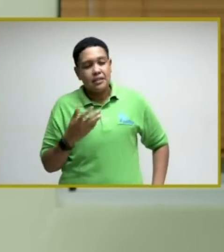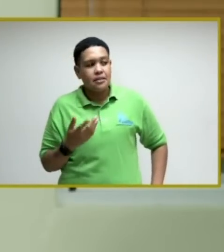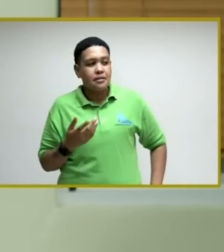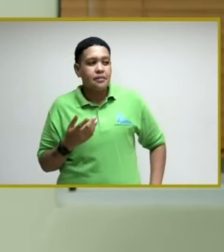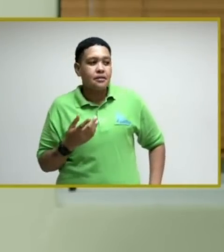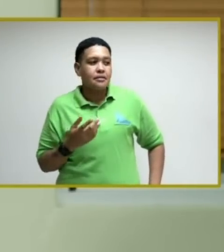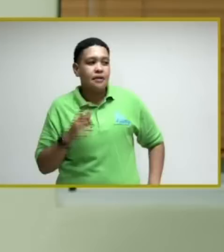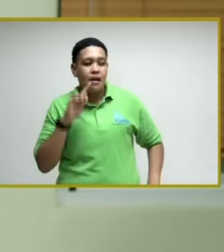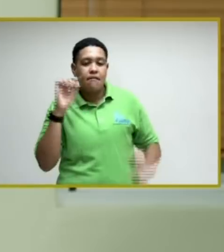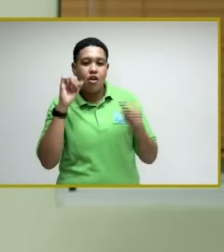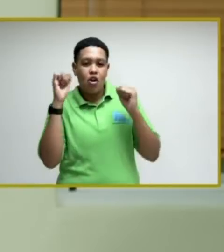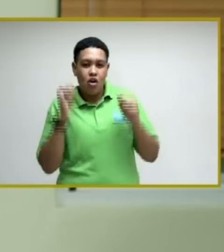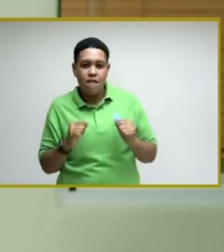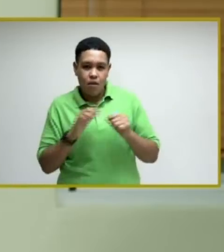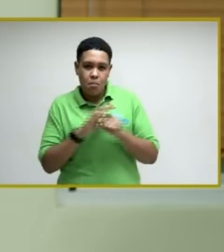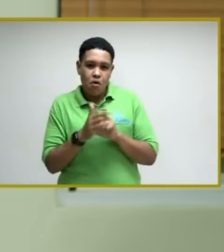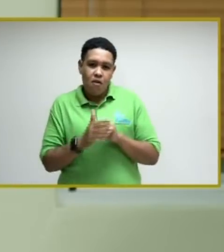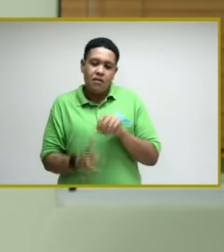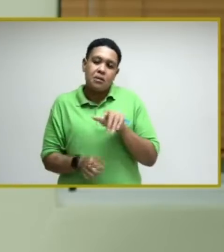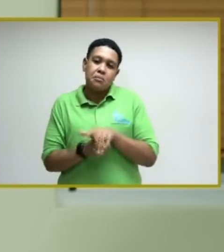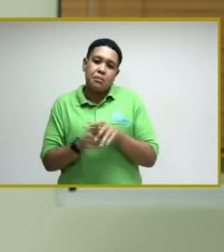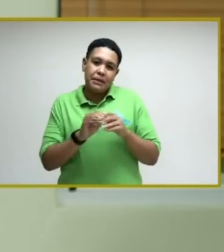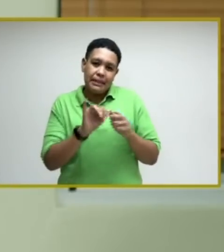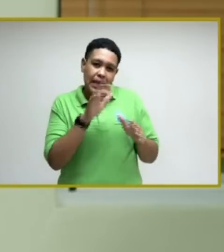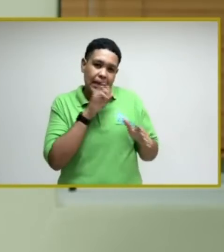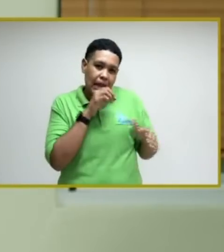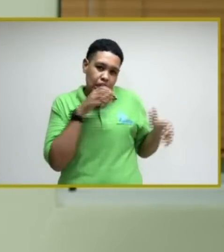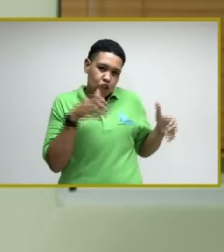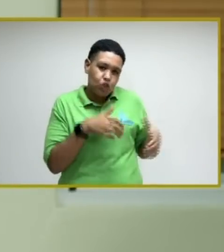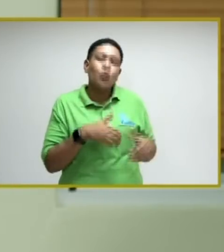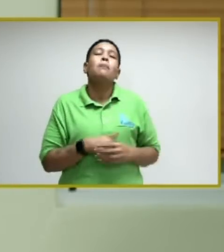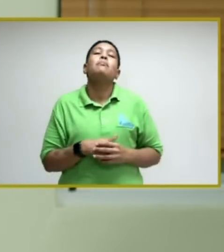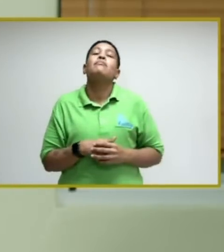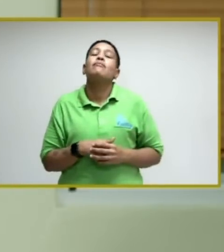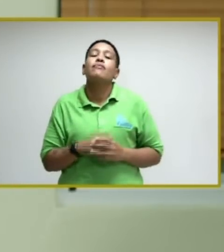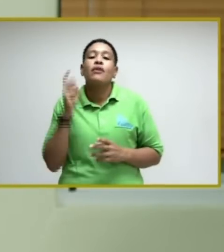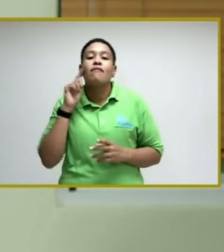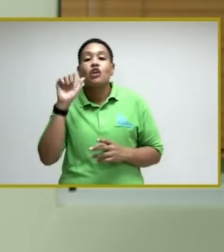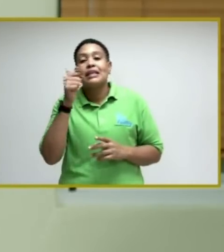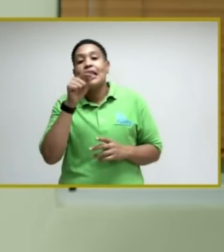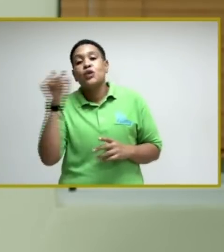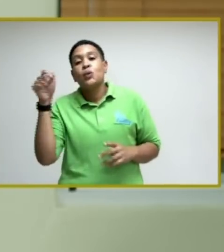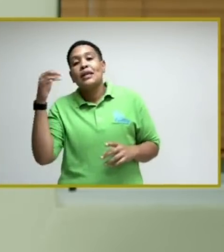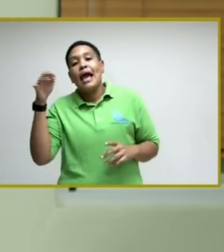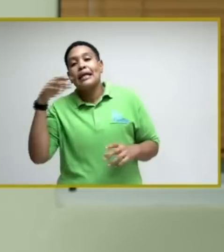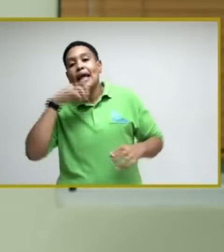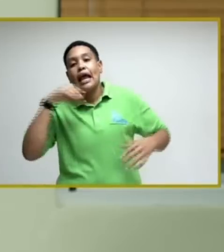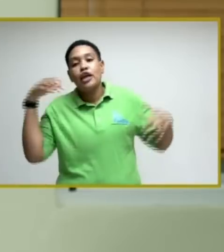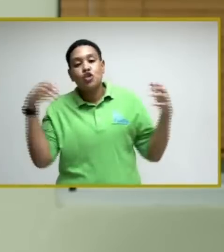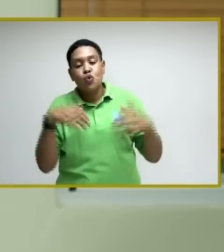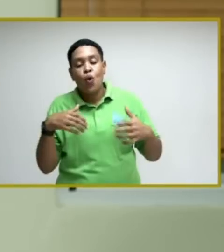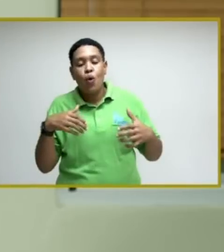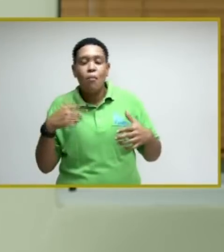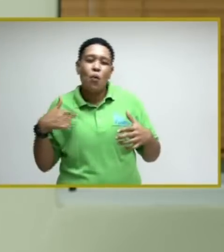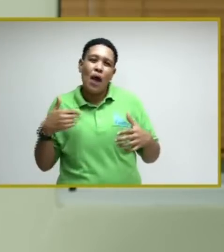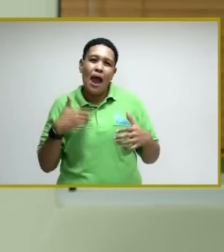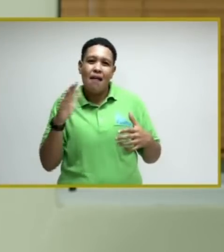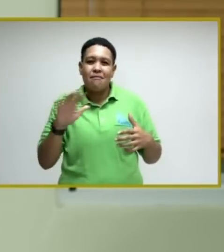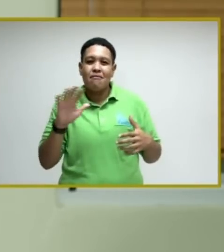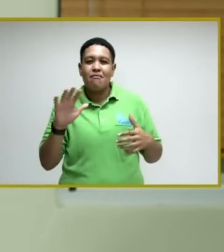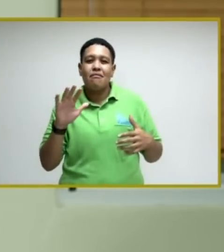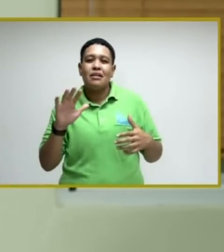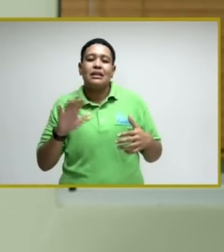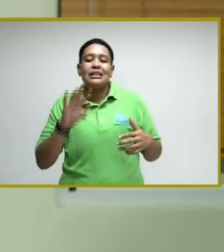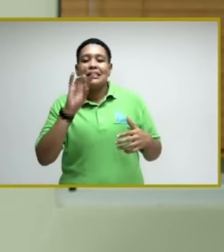of confirmed cases that would be in that age group. And for the 10 to 19 age group, we have had